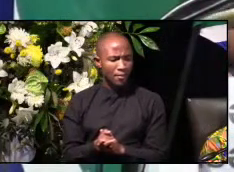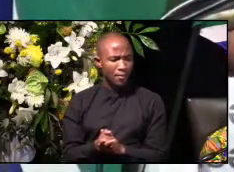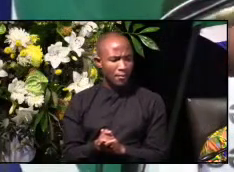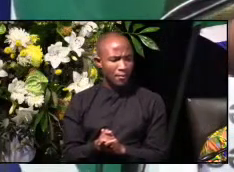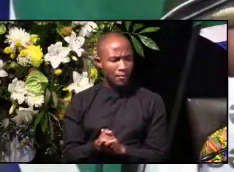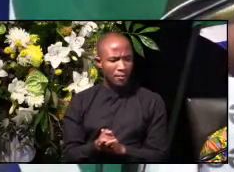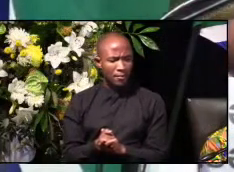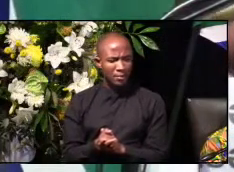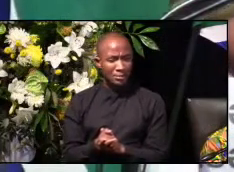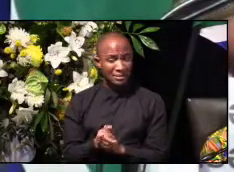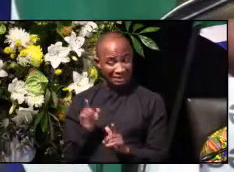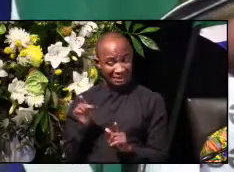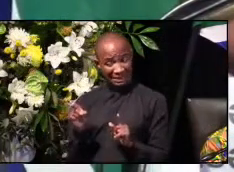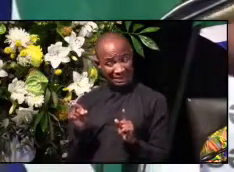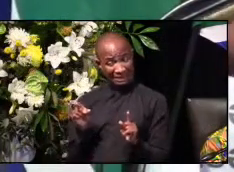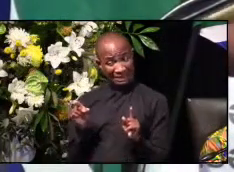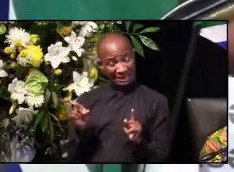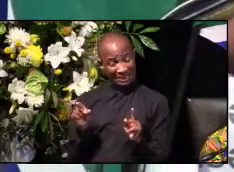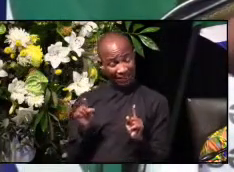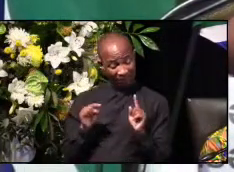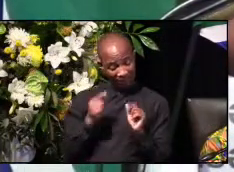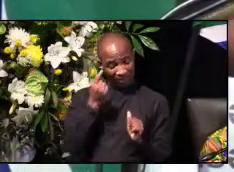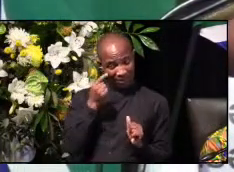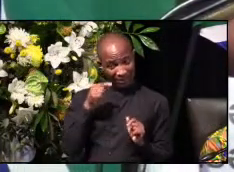so that is the first distinction